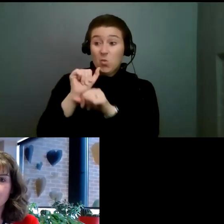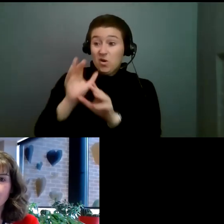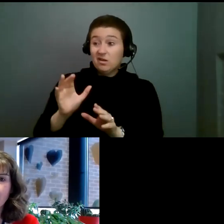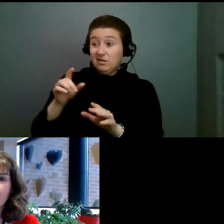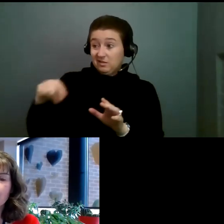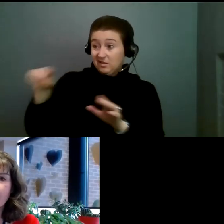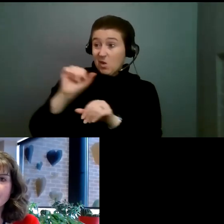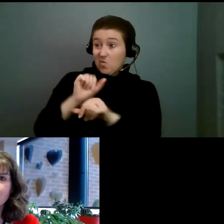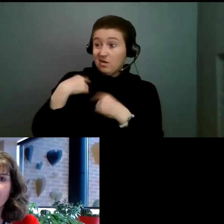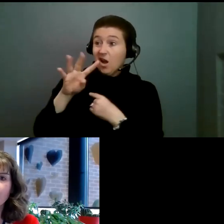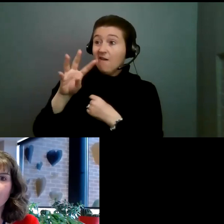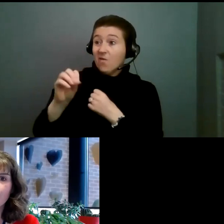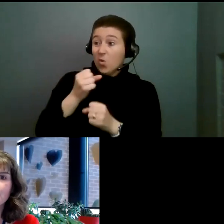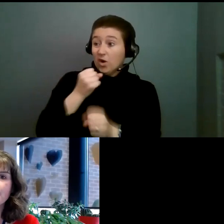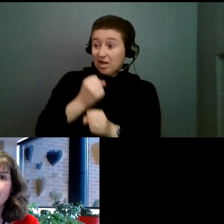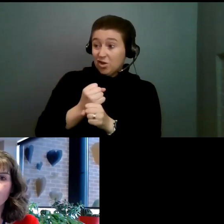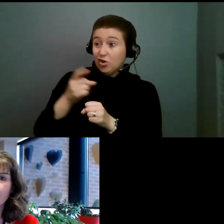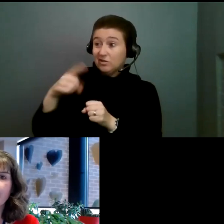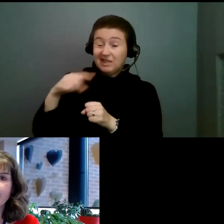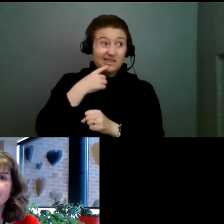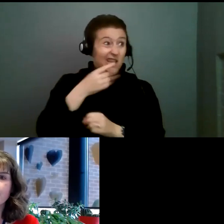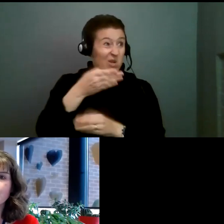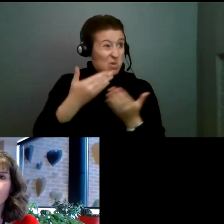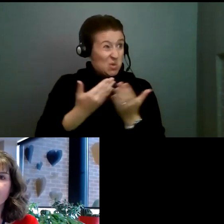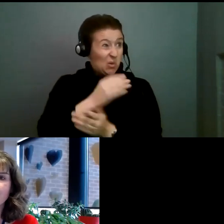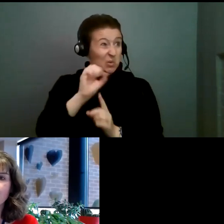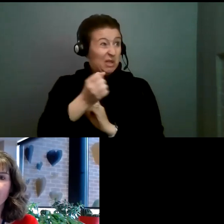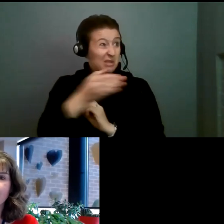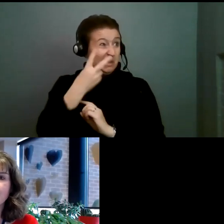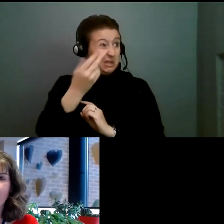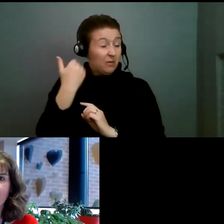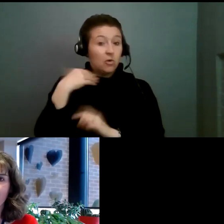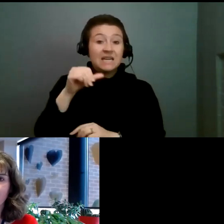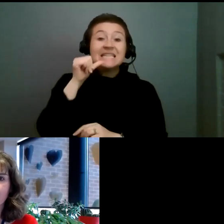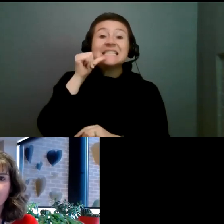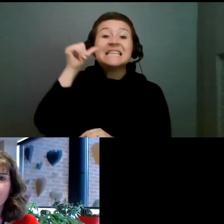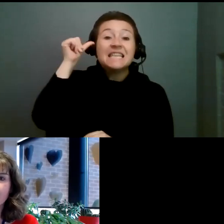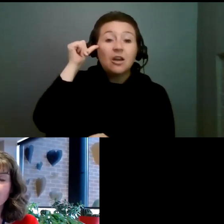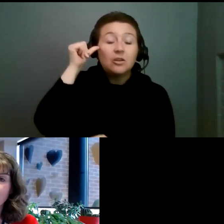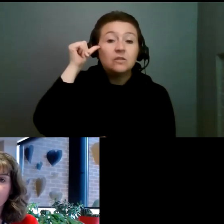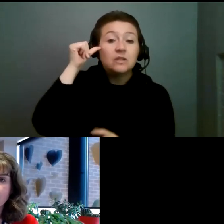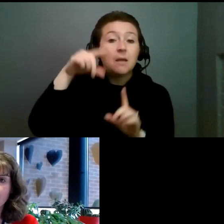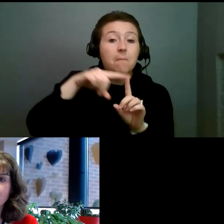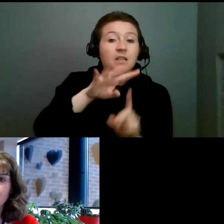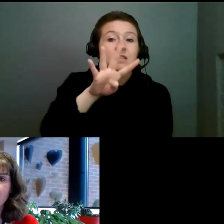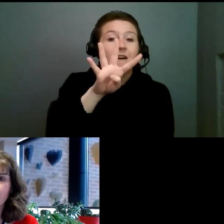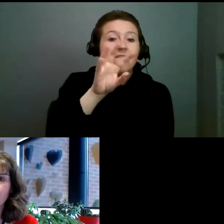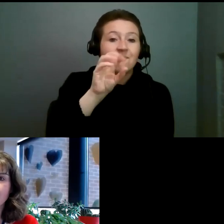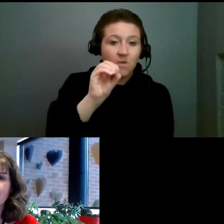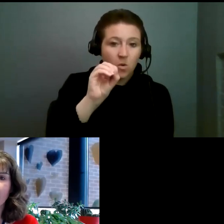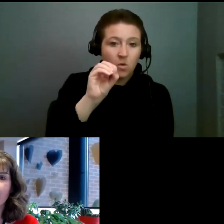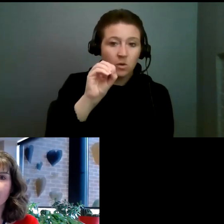years. Yesterday alone, 40 cases were identified in Scott County, and some cases are still